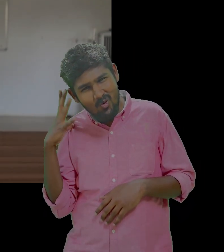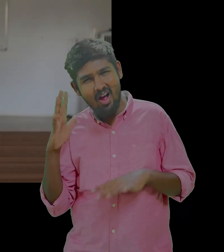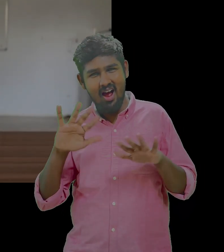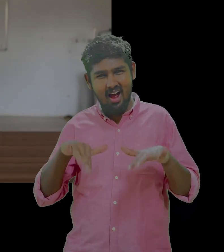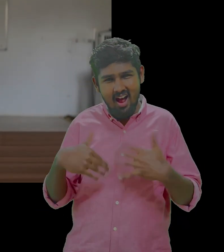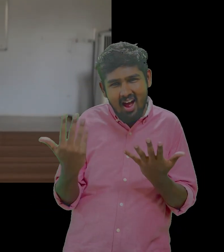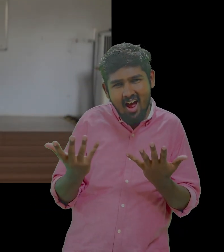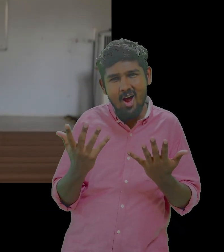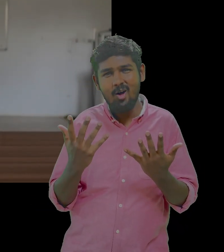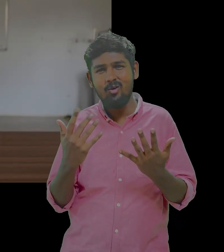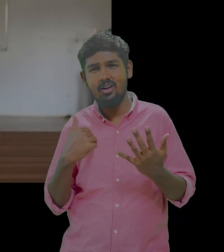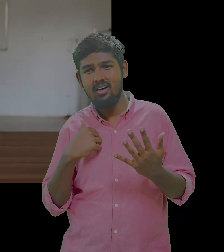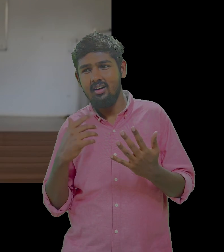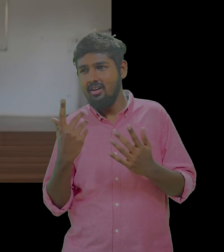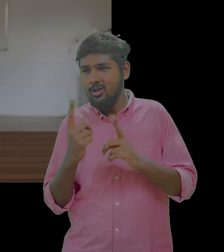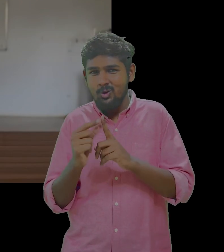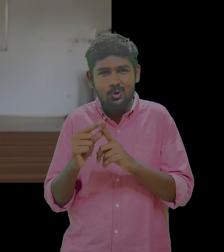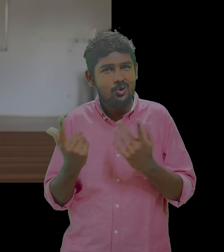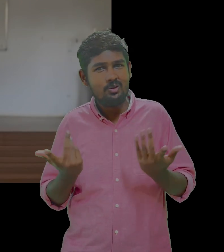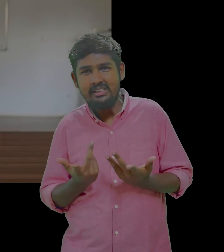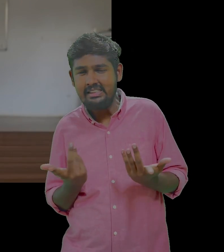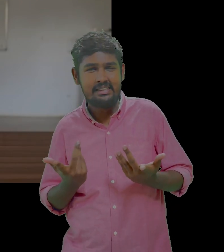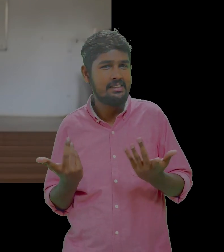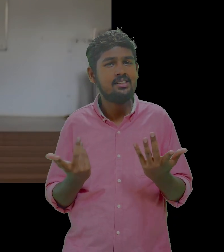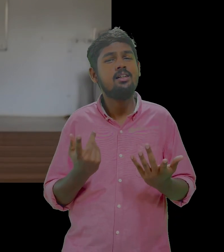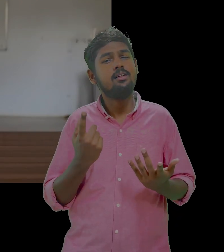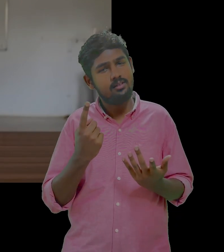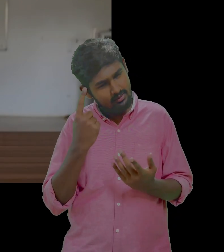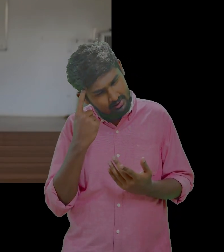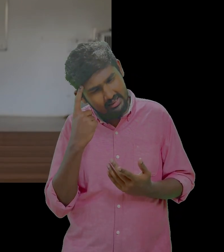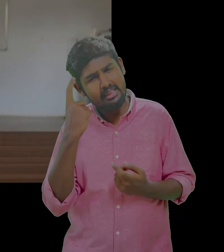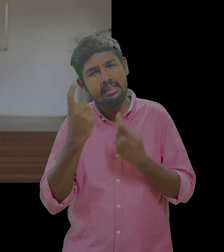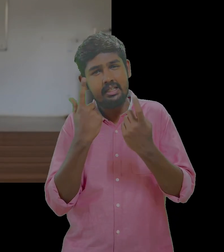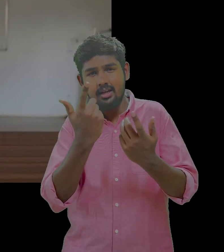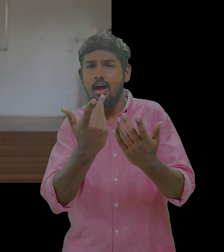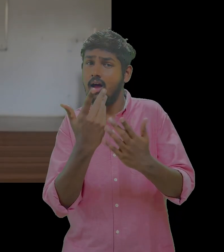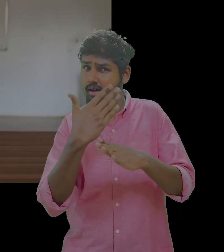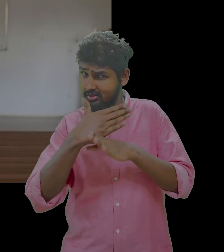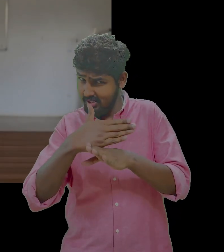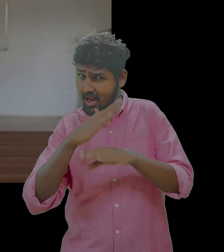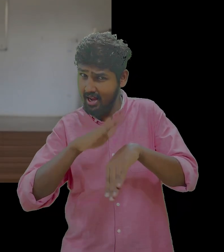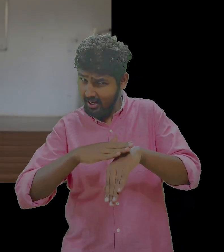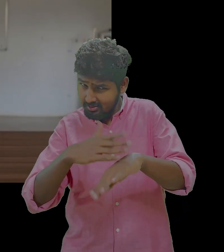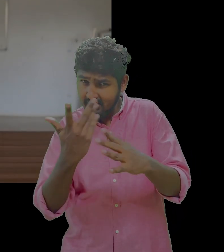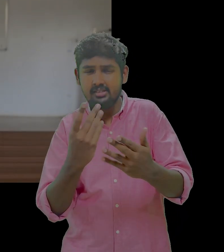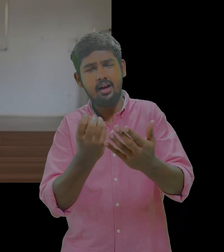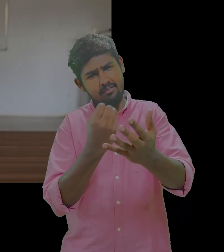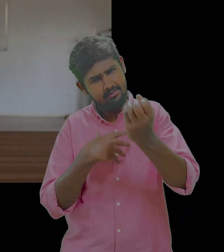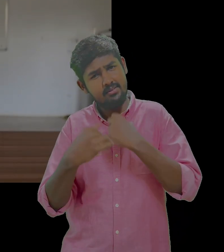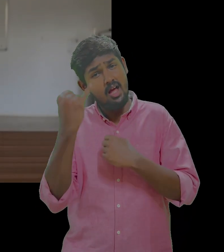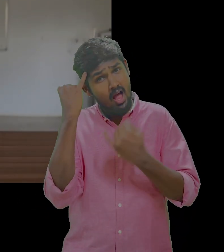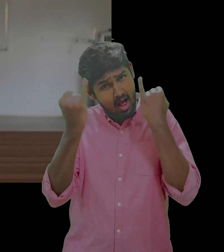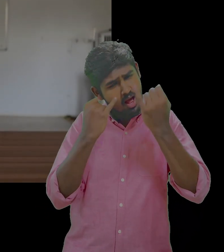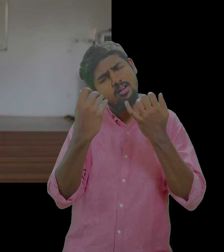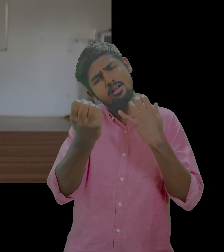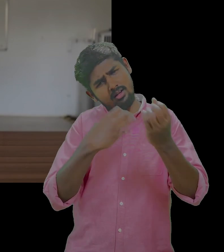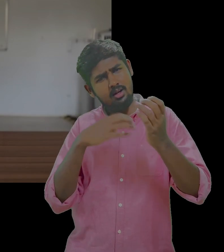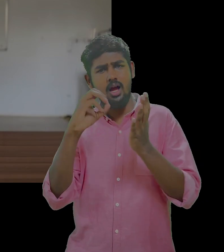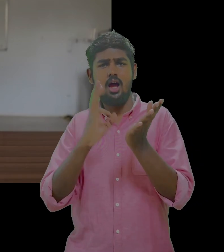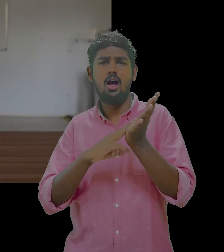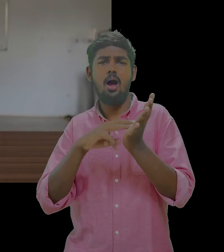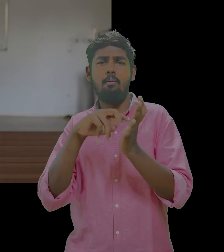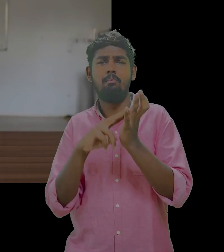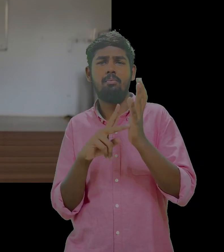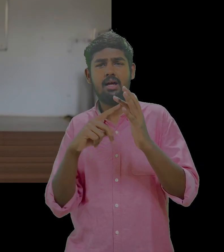you like this anecdote and you will share. I'm sure you will have plenty of examples how you are able to use your waiting time